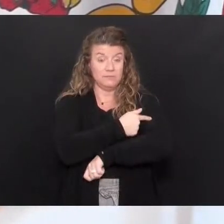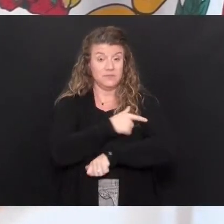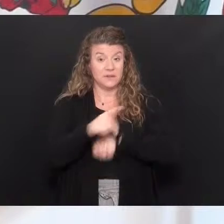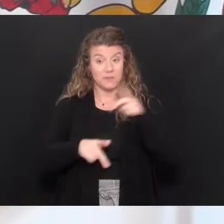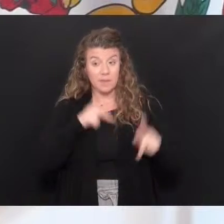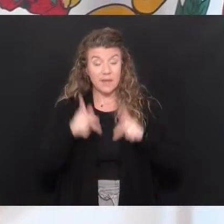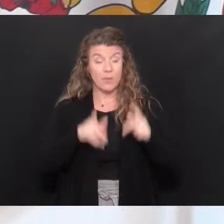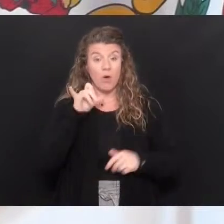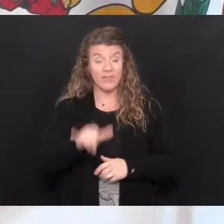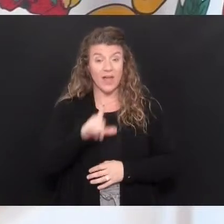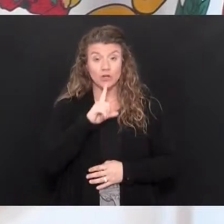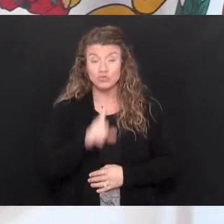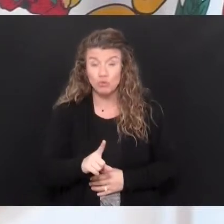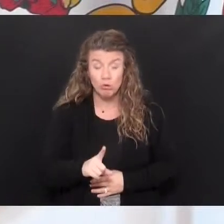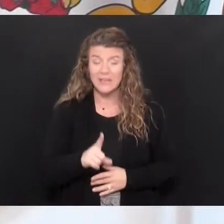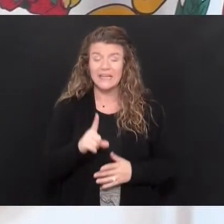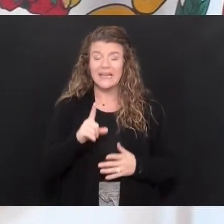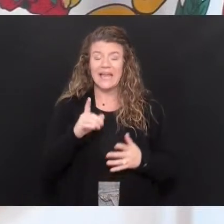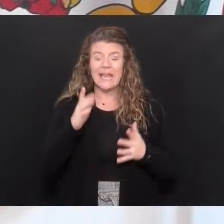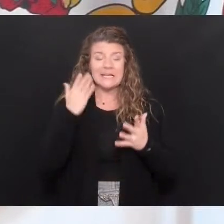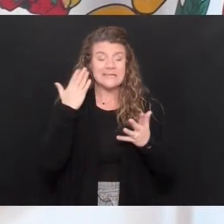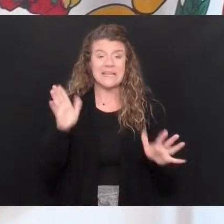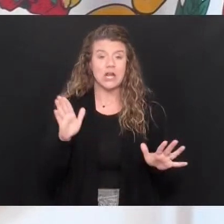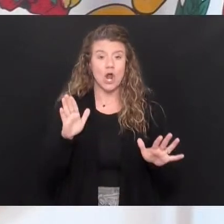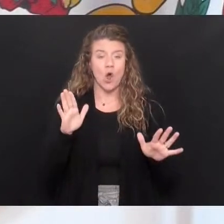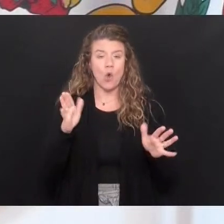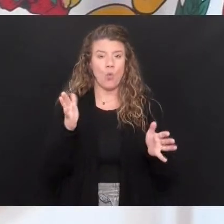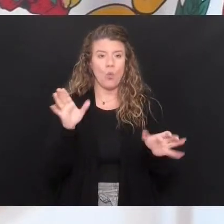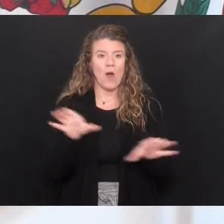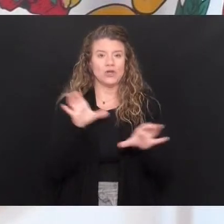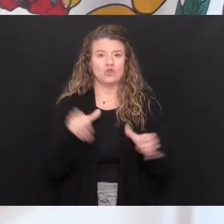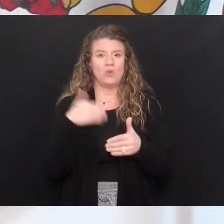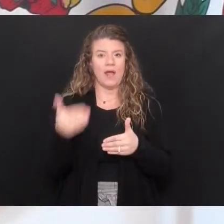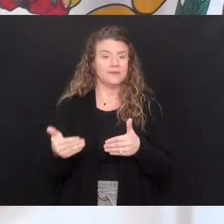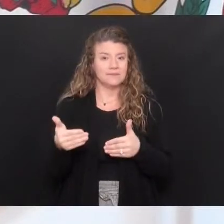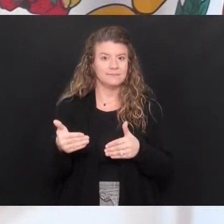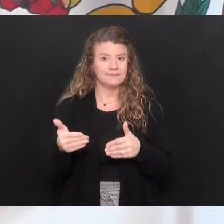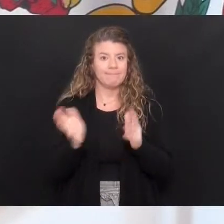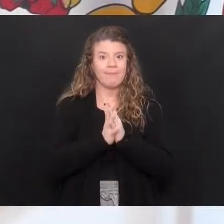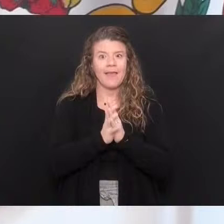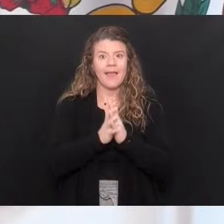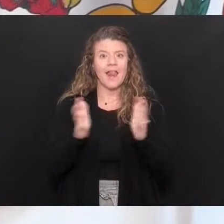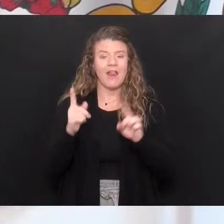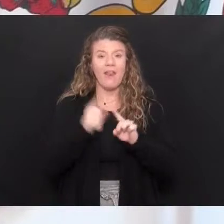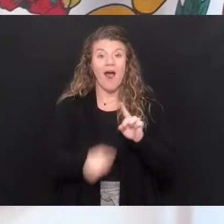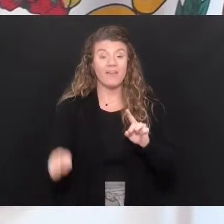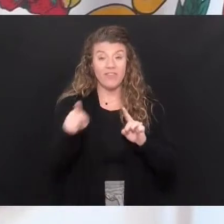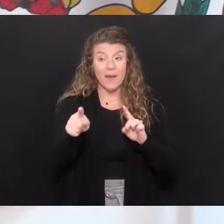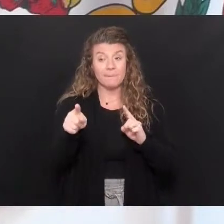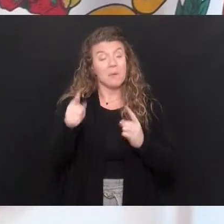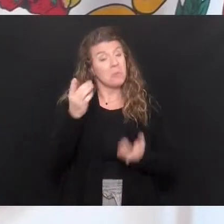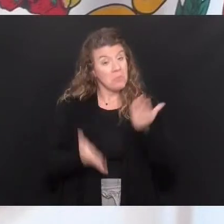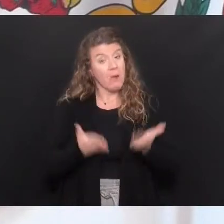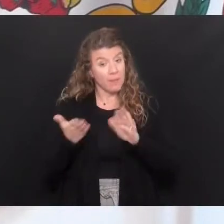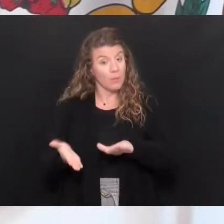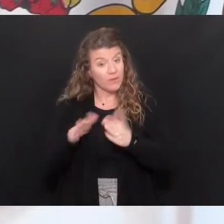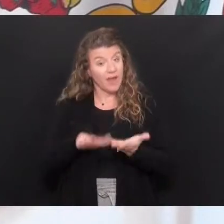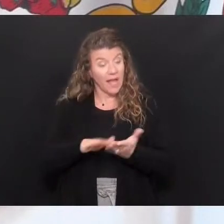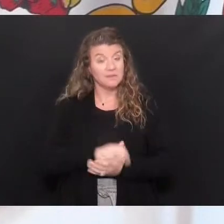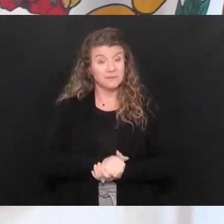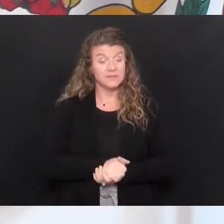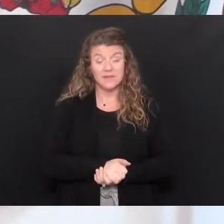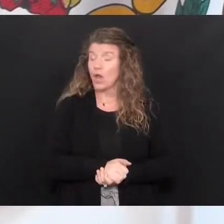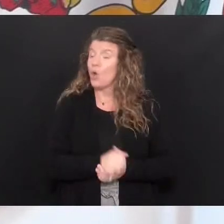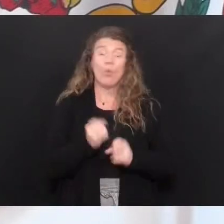people that really didn't know where to turn, and an awful lot of them would have probably died. We